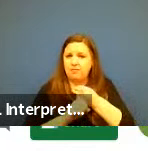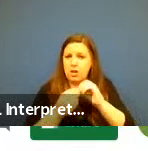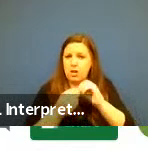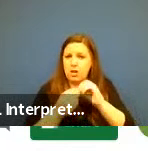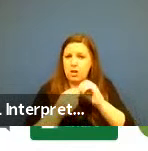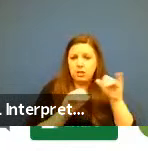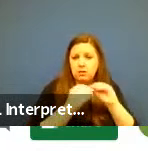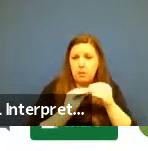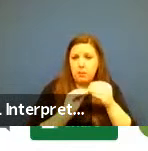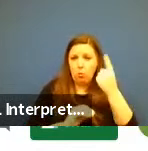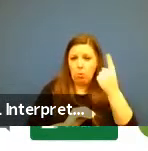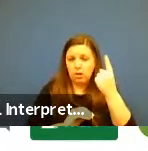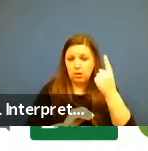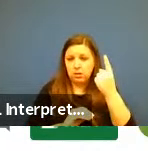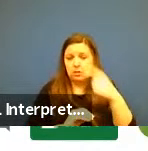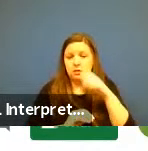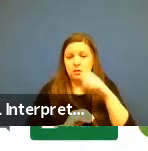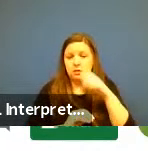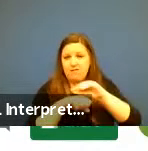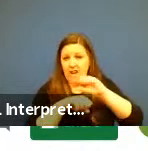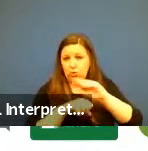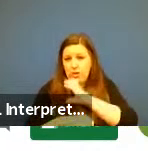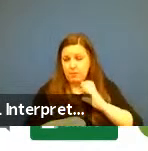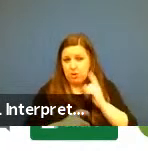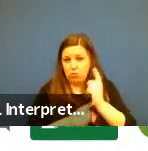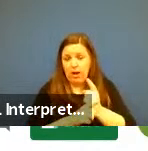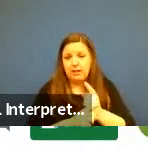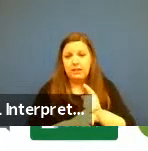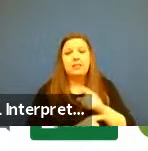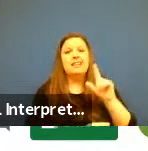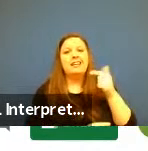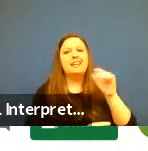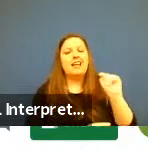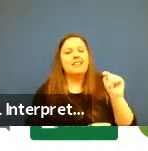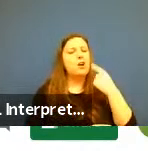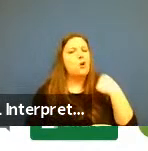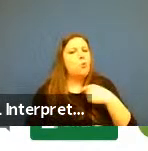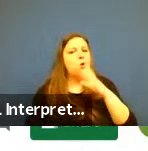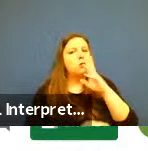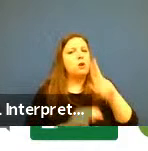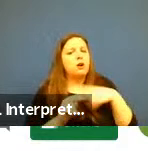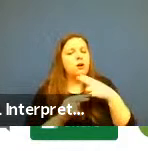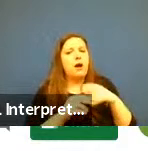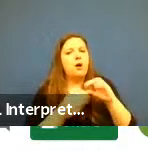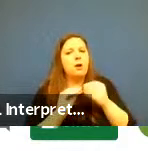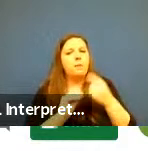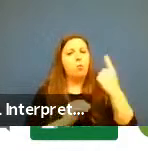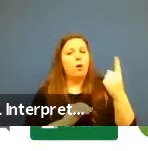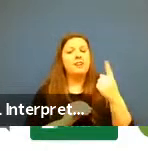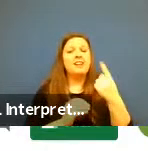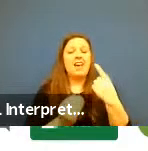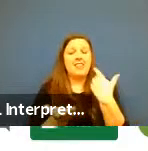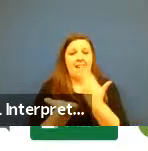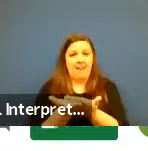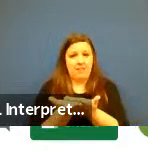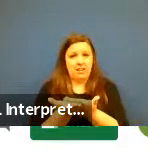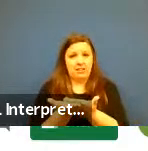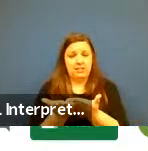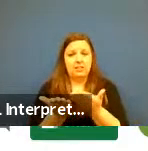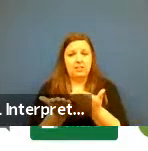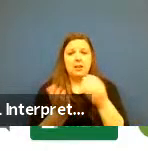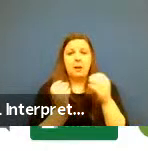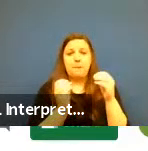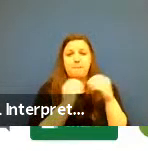Utilize advisory committee, right? Yeah, we're talking about number 1, and the evidence are really, I think, more so notes that